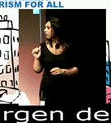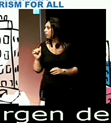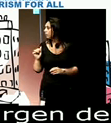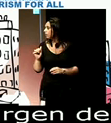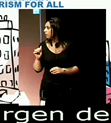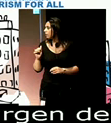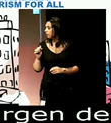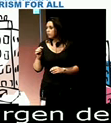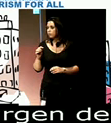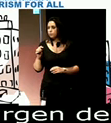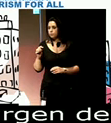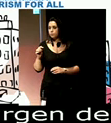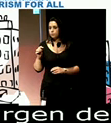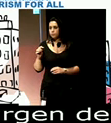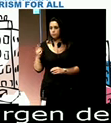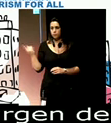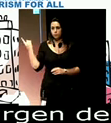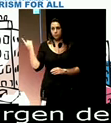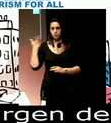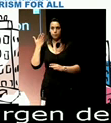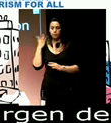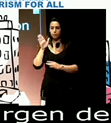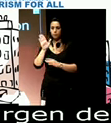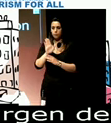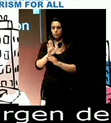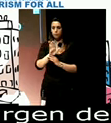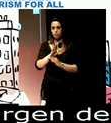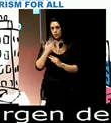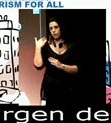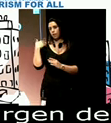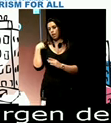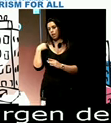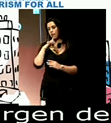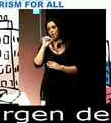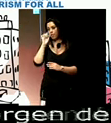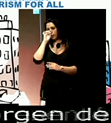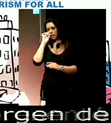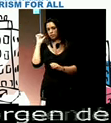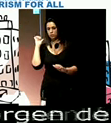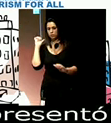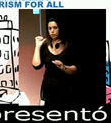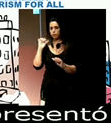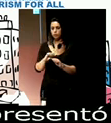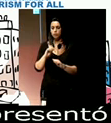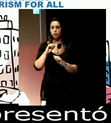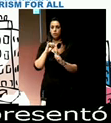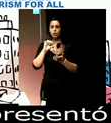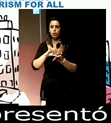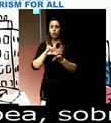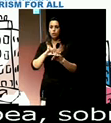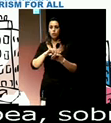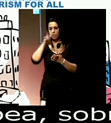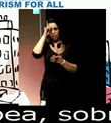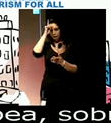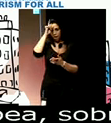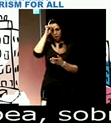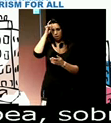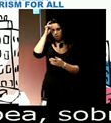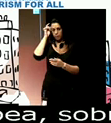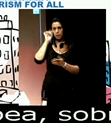the old airport in Berlin, where he shows the last 100 years of